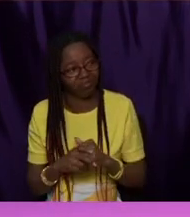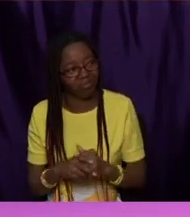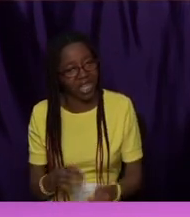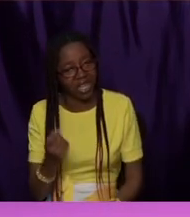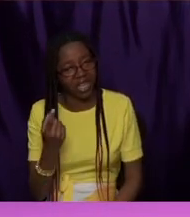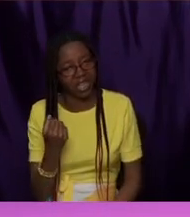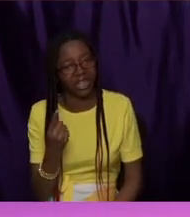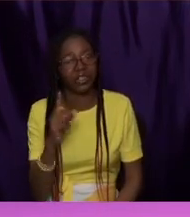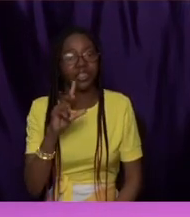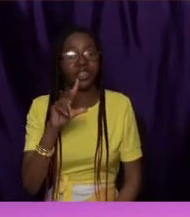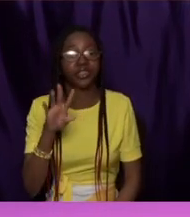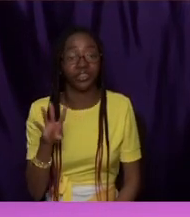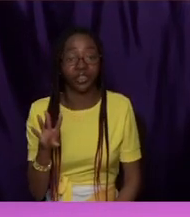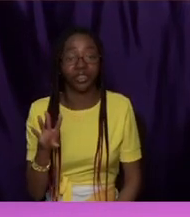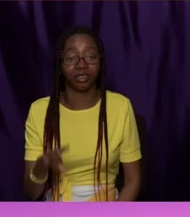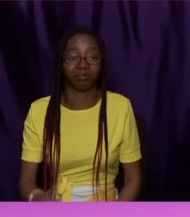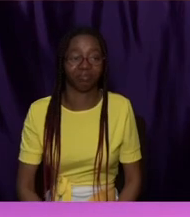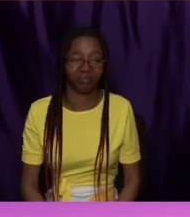11:34,